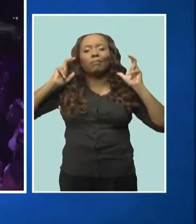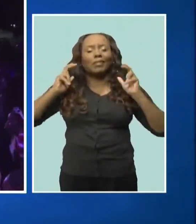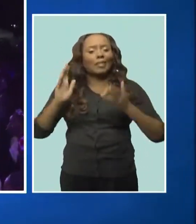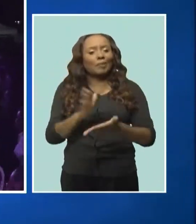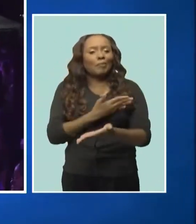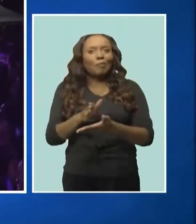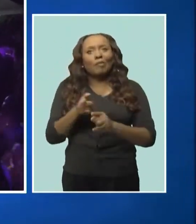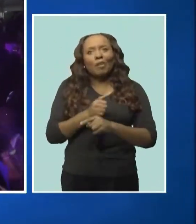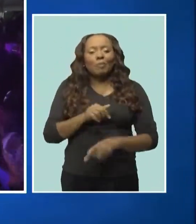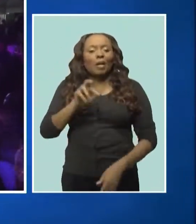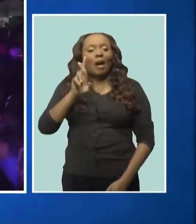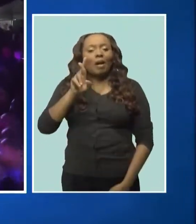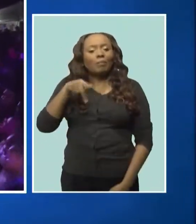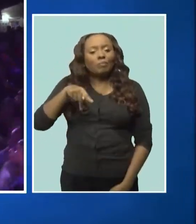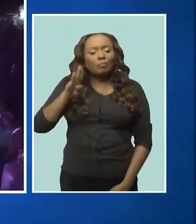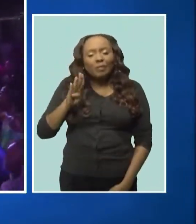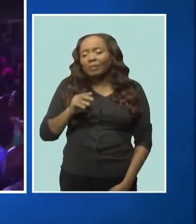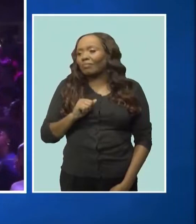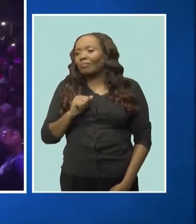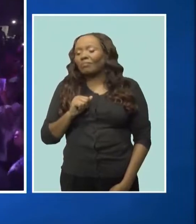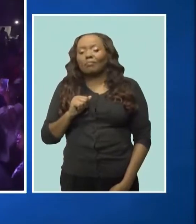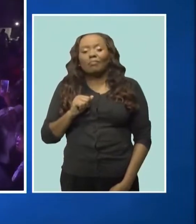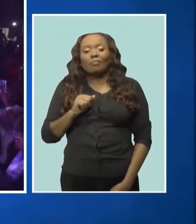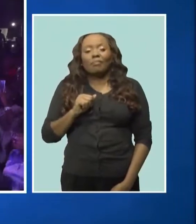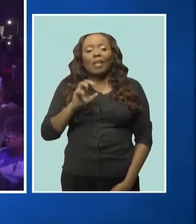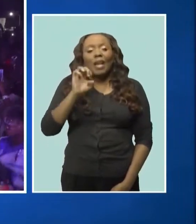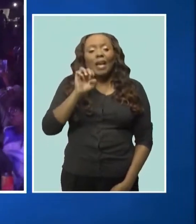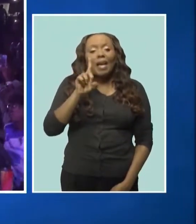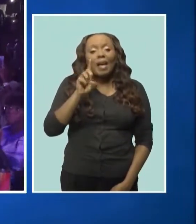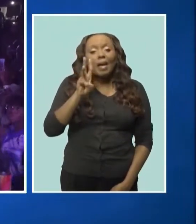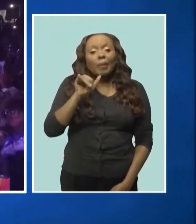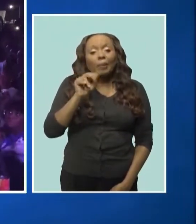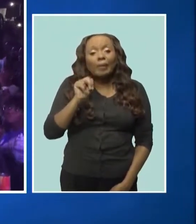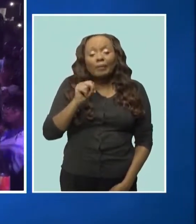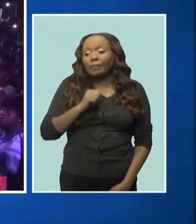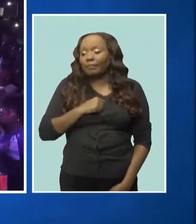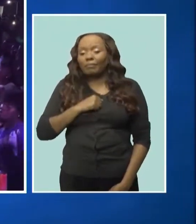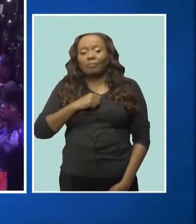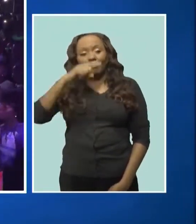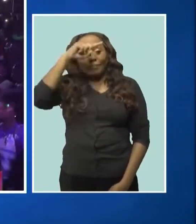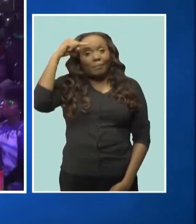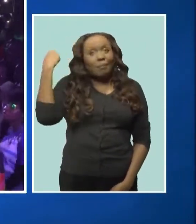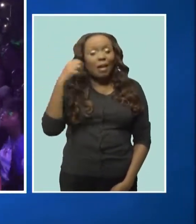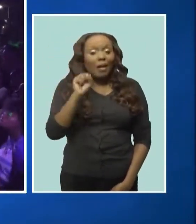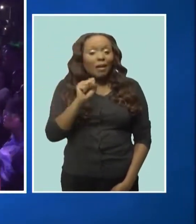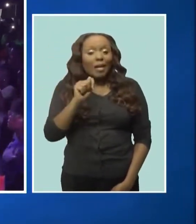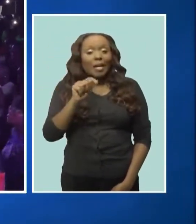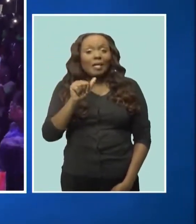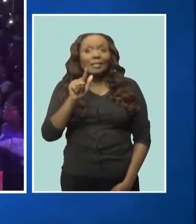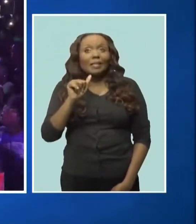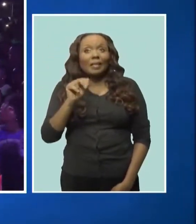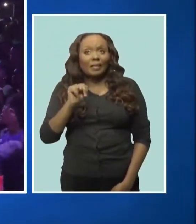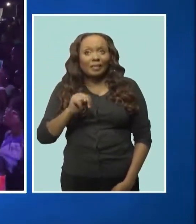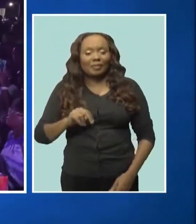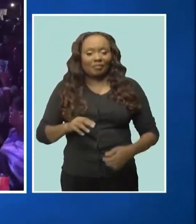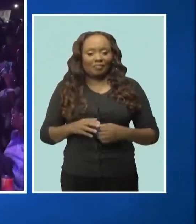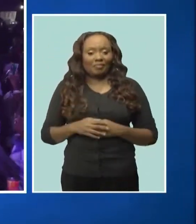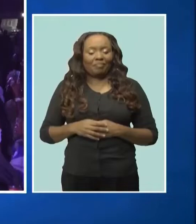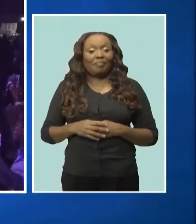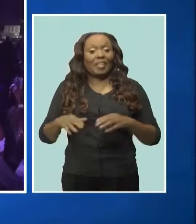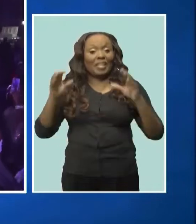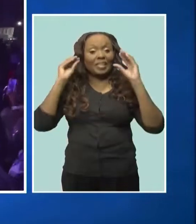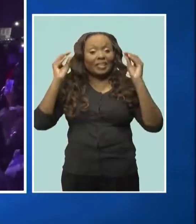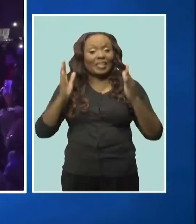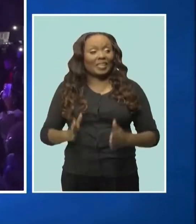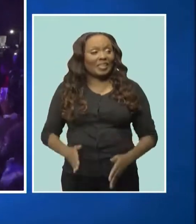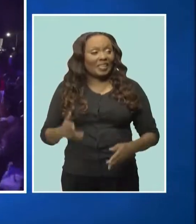Bag, Edwin Yearwood, Black Stallion, and Baron, to name a few. Mr. Worrell, the event organizer, says